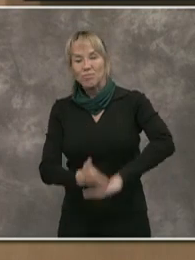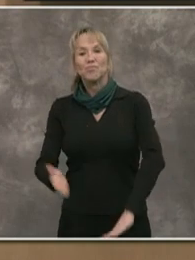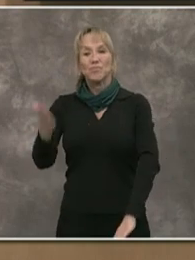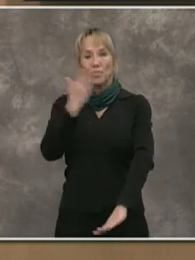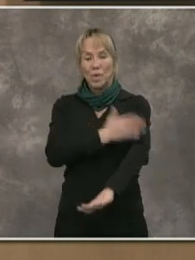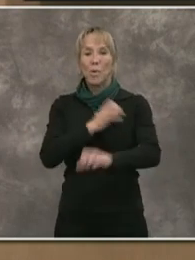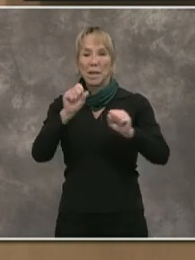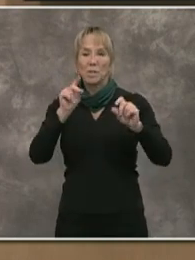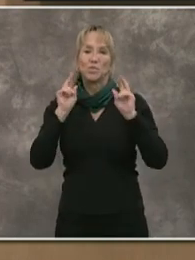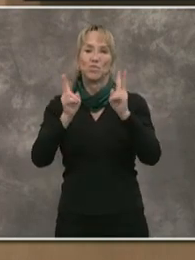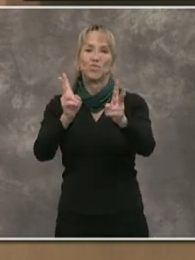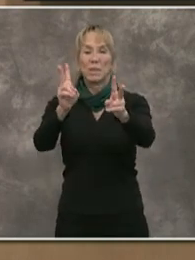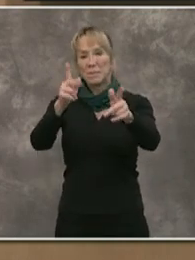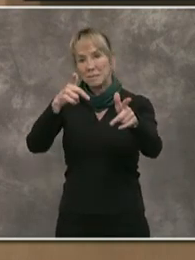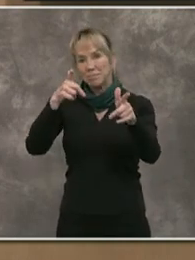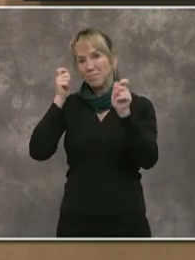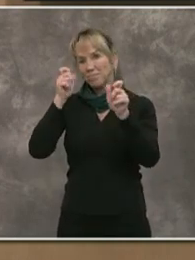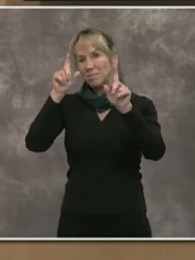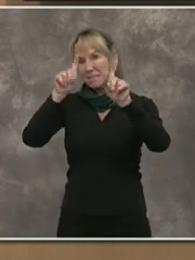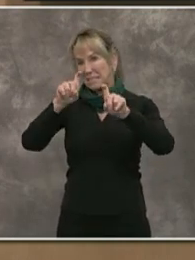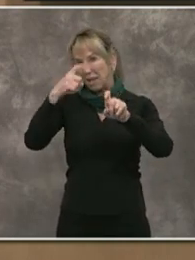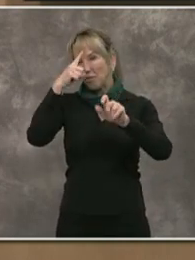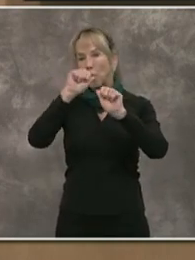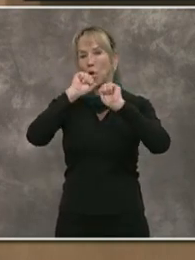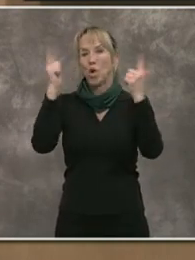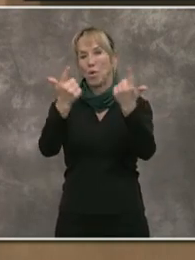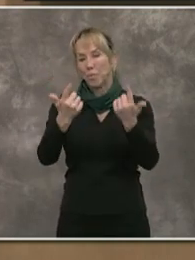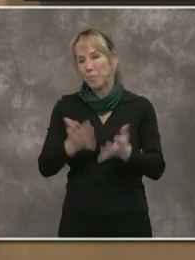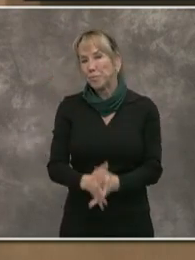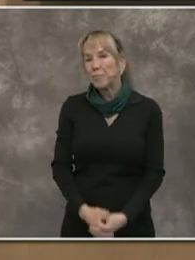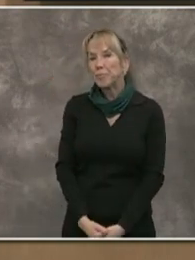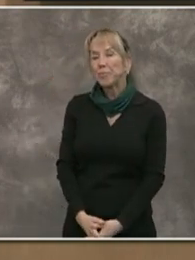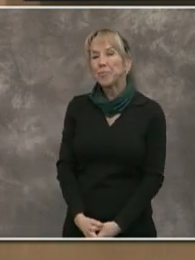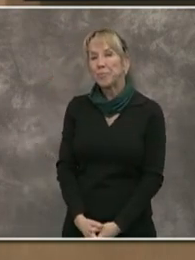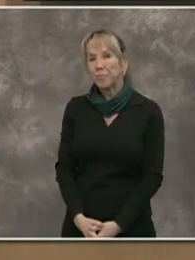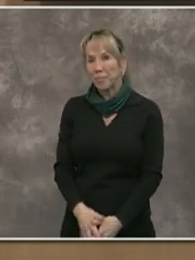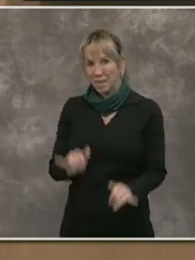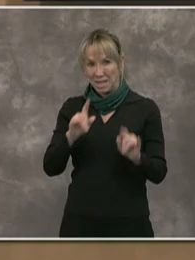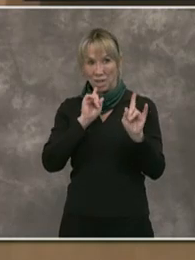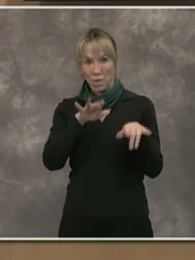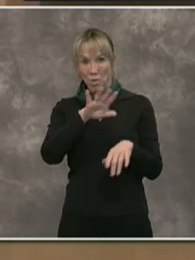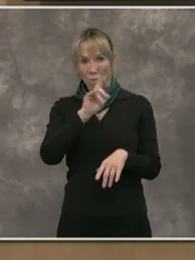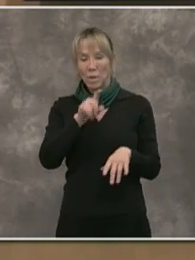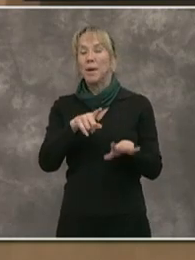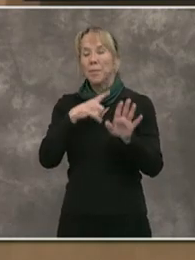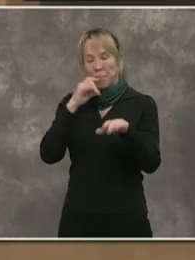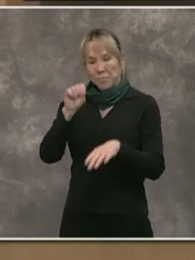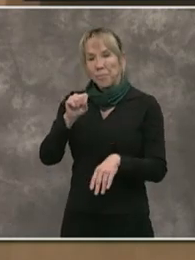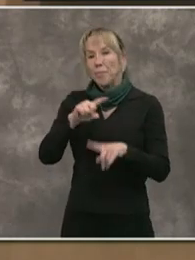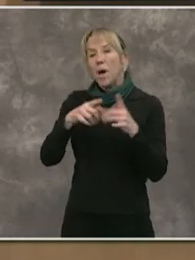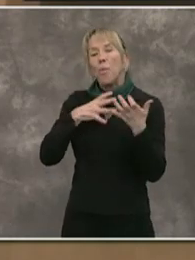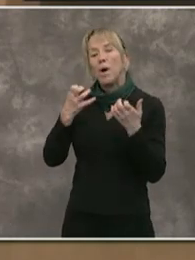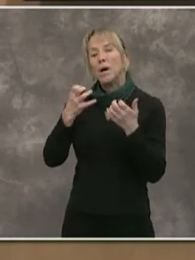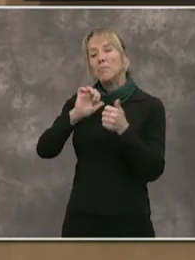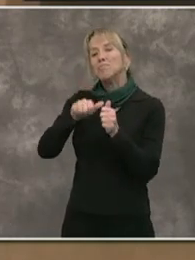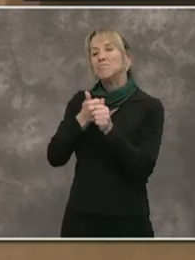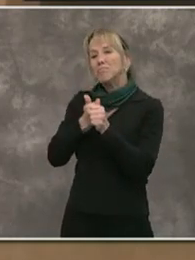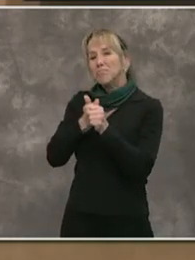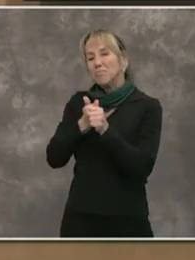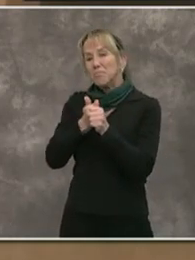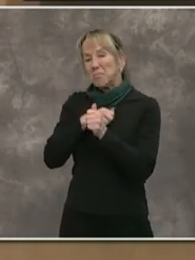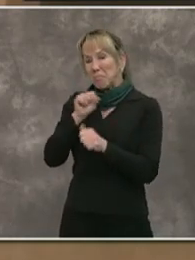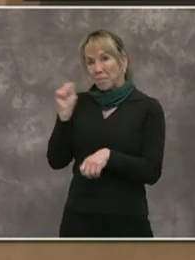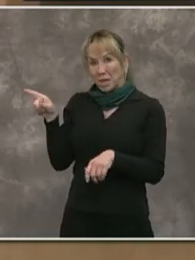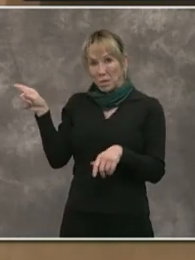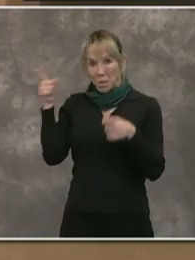this rapid testing for anyone. Did that answer the question? Yeah, a follow-up. Sure. I think you would